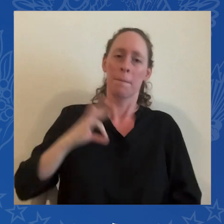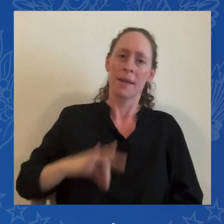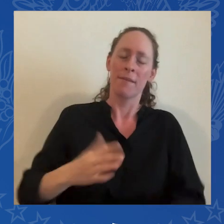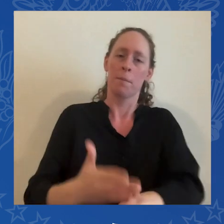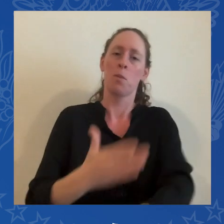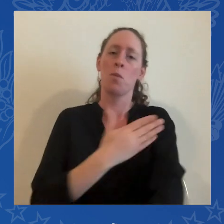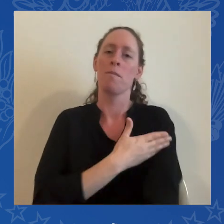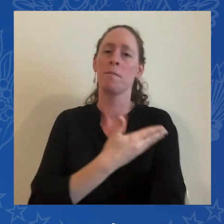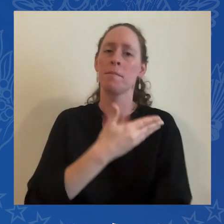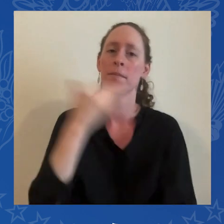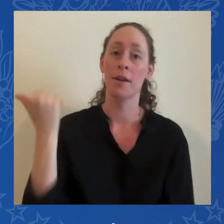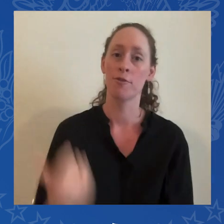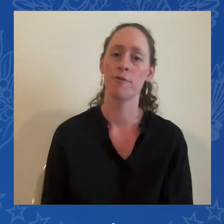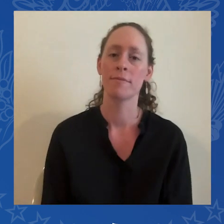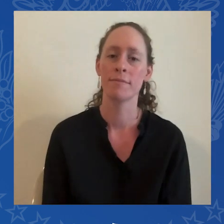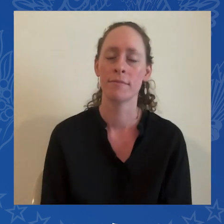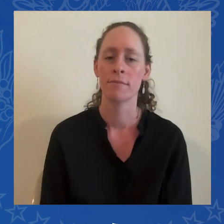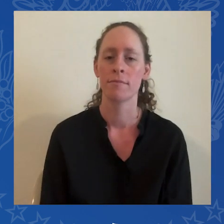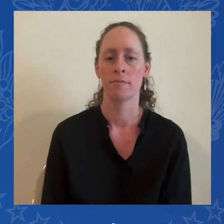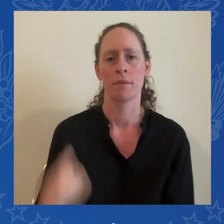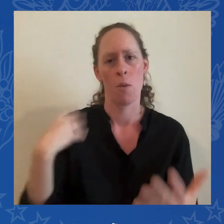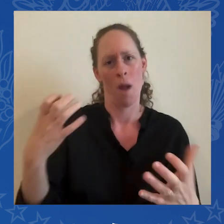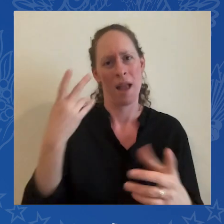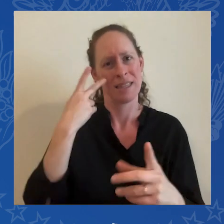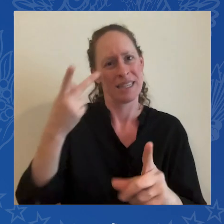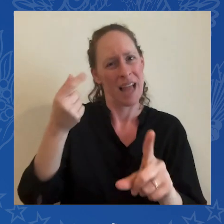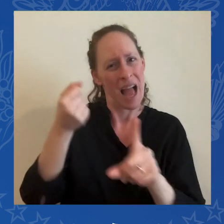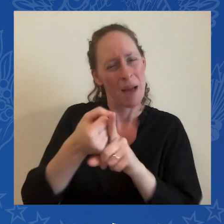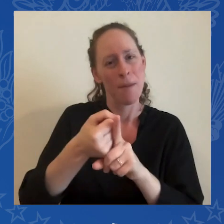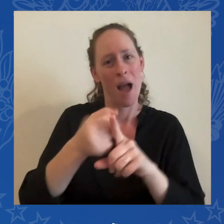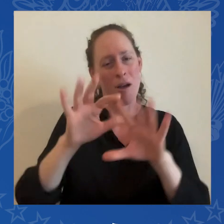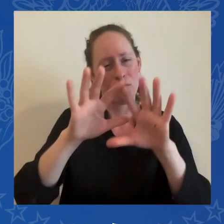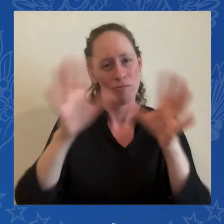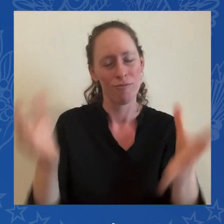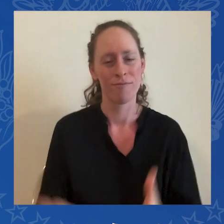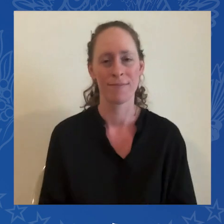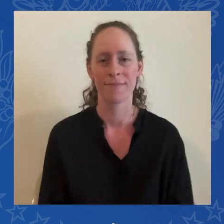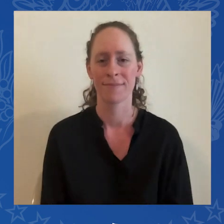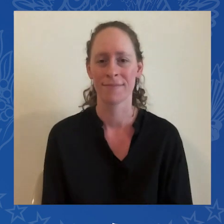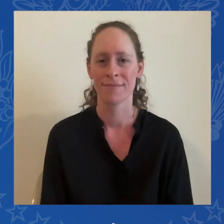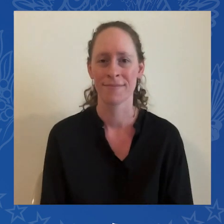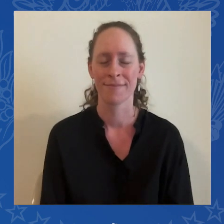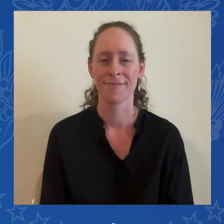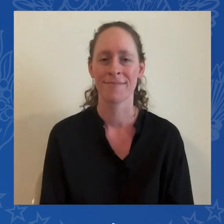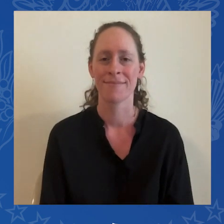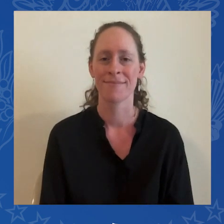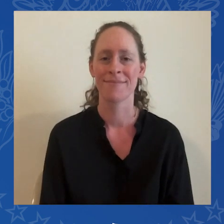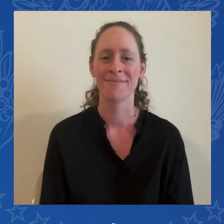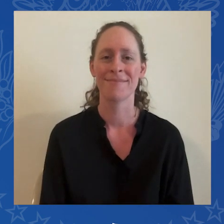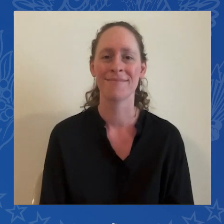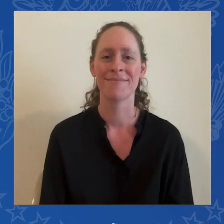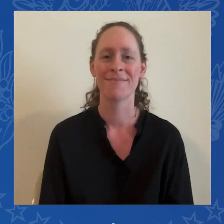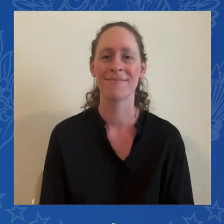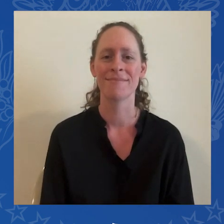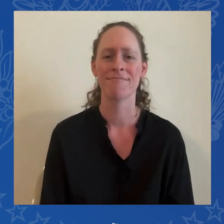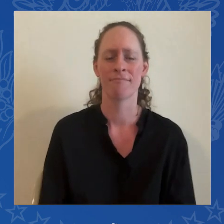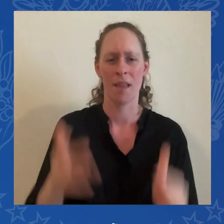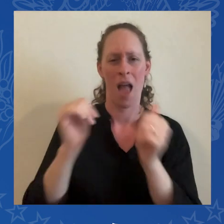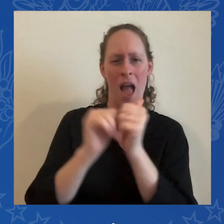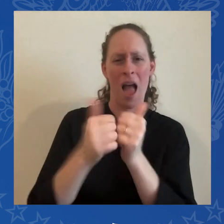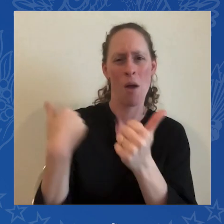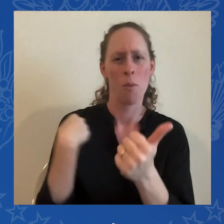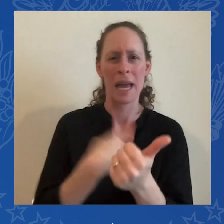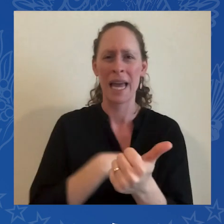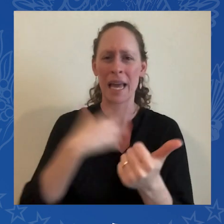it has an impact across the entire regions, in my view. And to unlock even more public and private